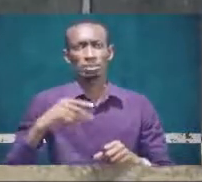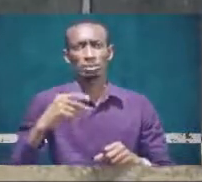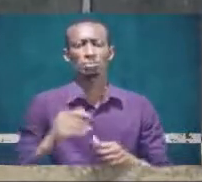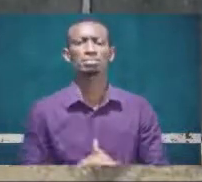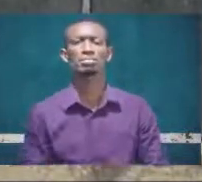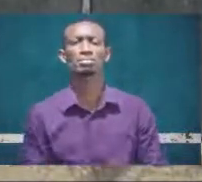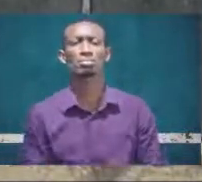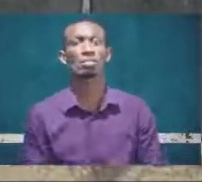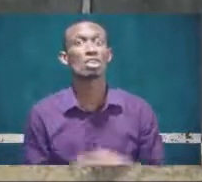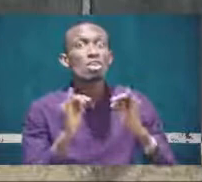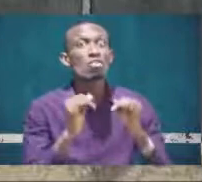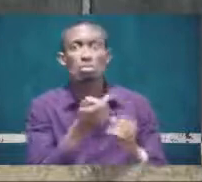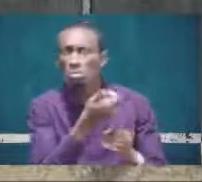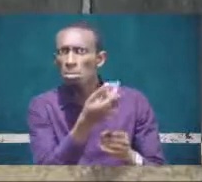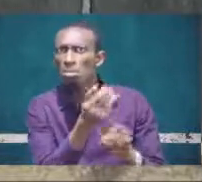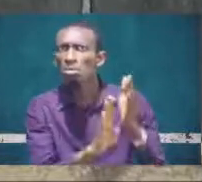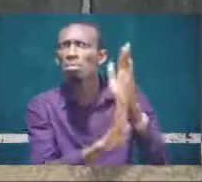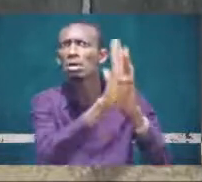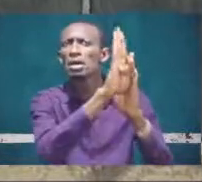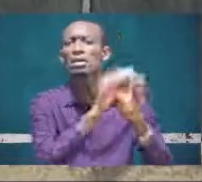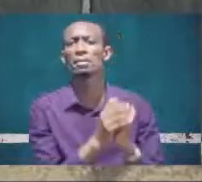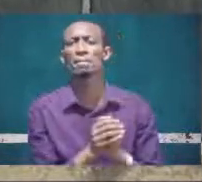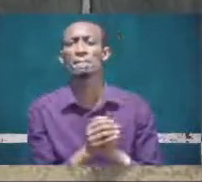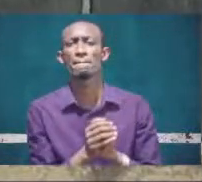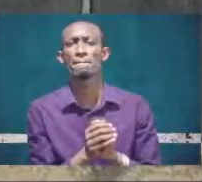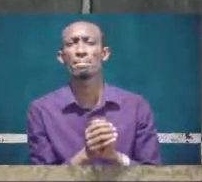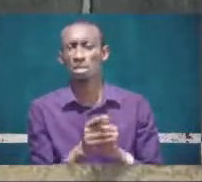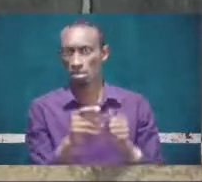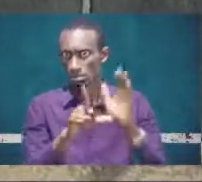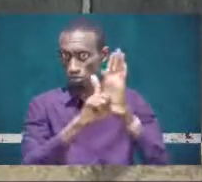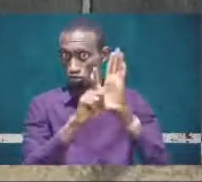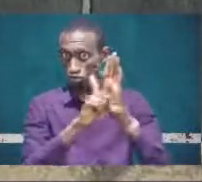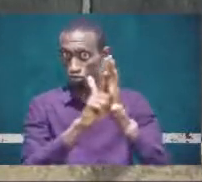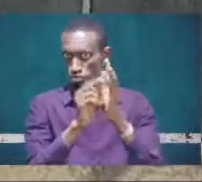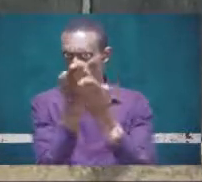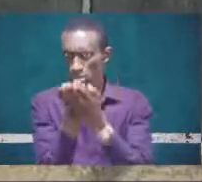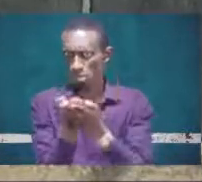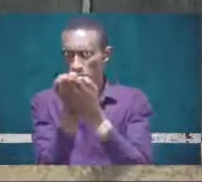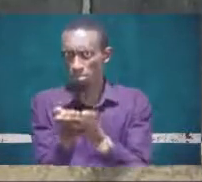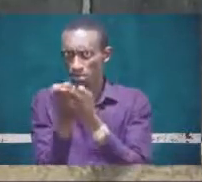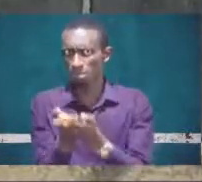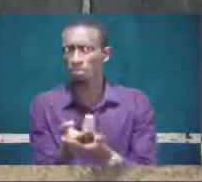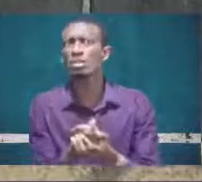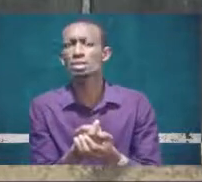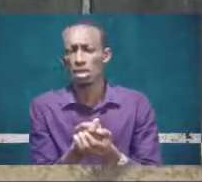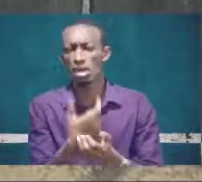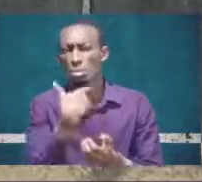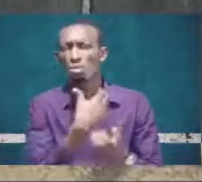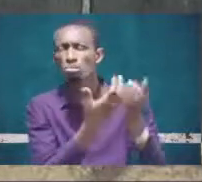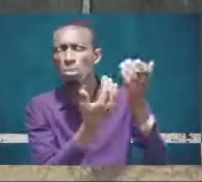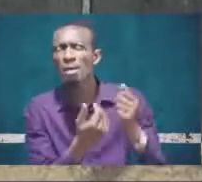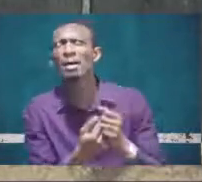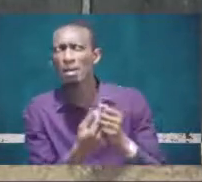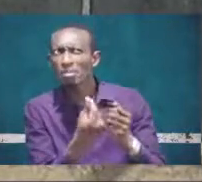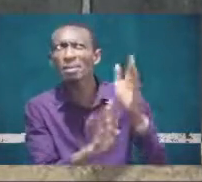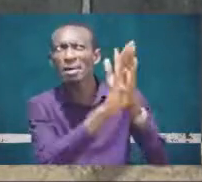because when price is increasing, when we record the law of demand, we expect the quantity demanded to reduce, but